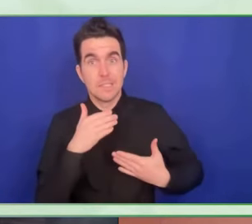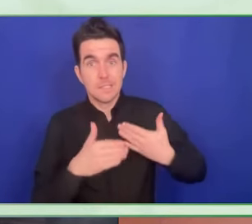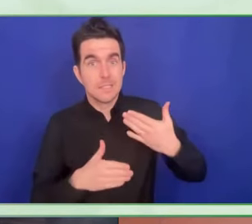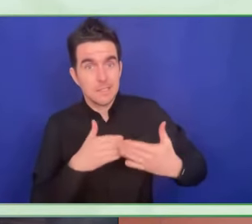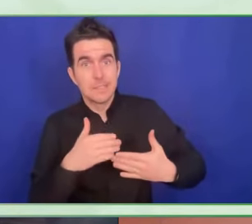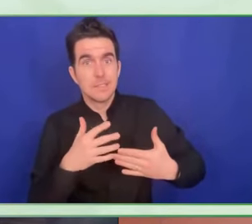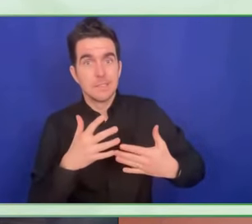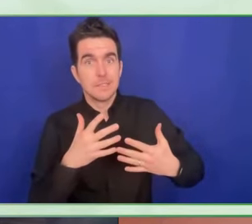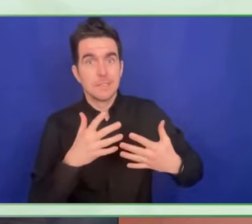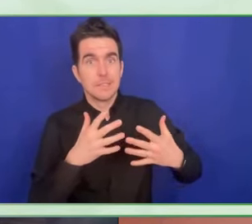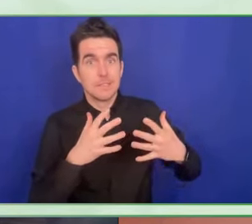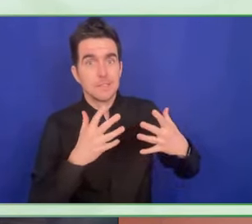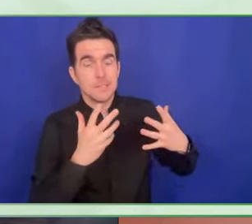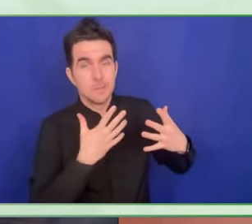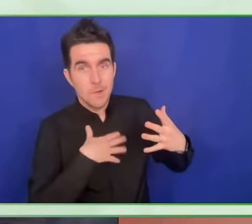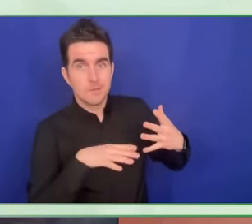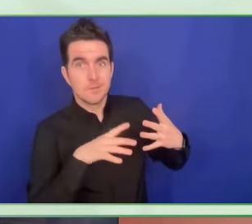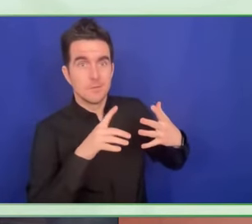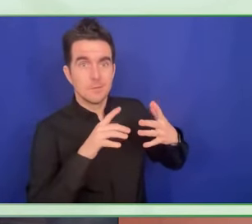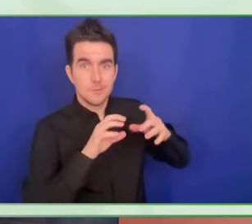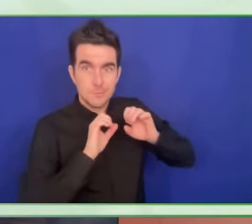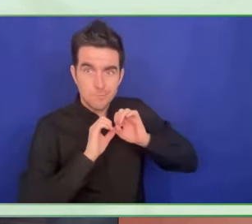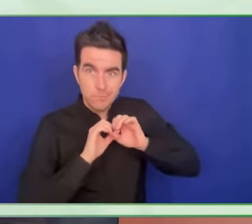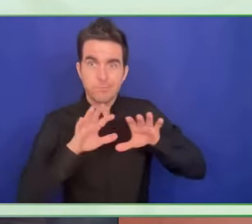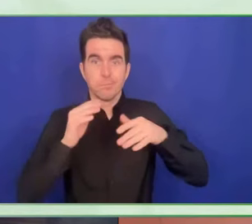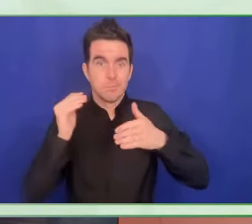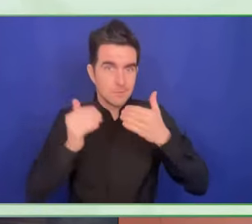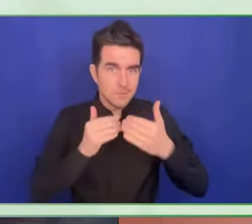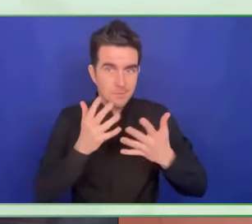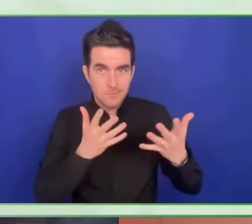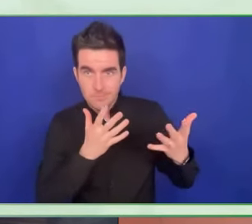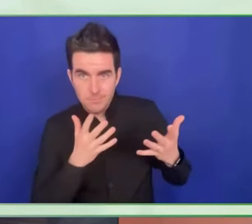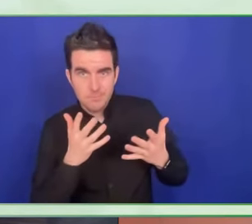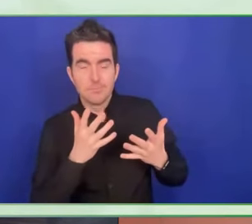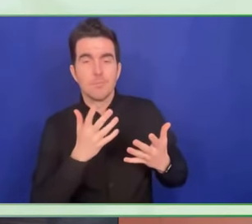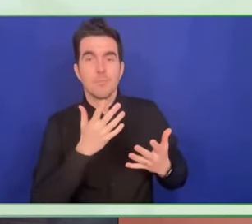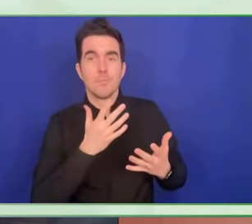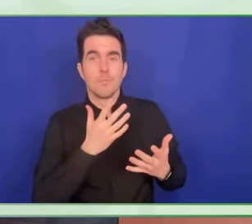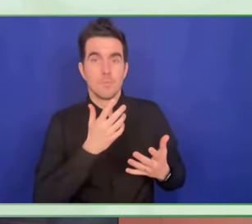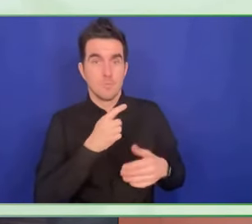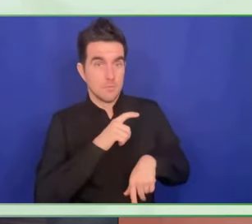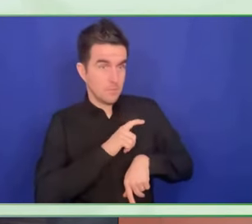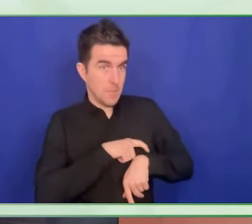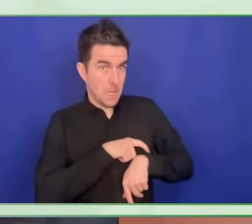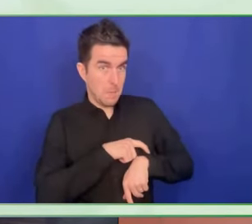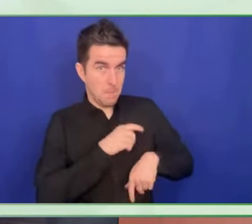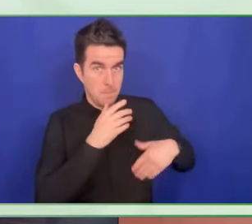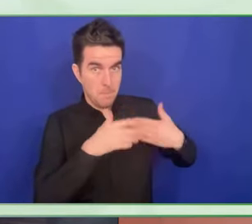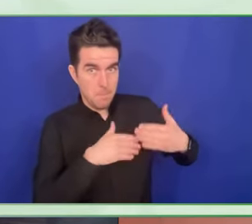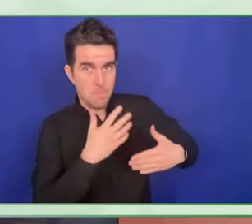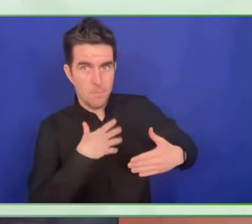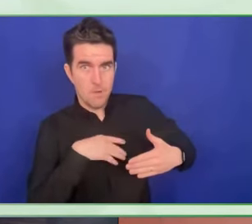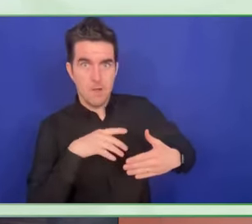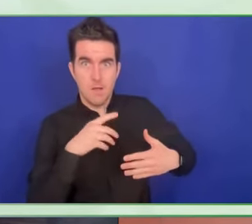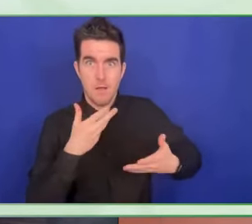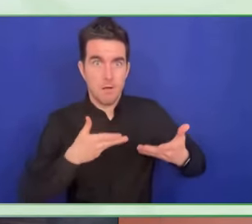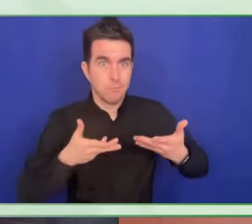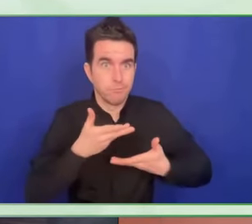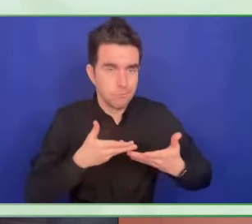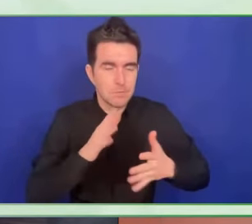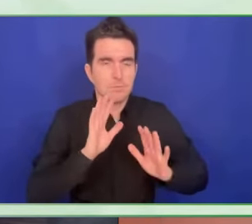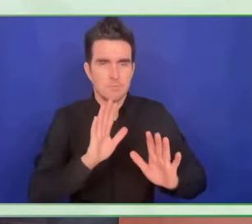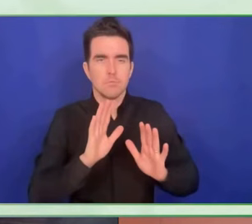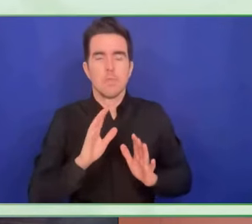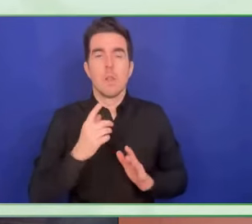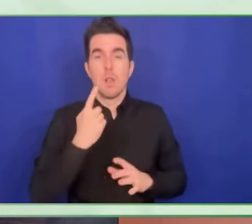and so we encourage you to talk with our panelists, the experts, and